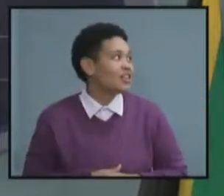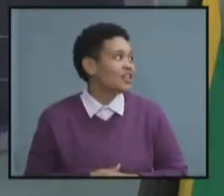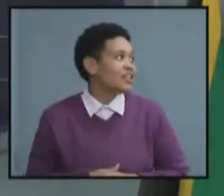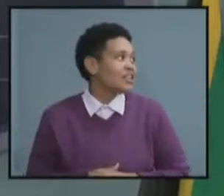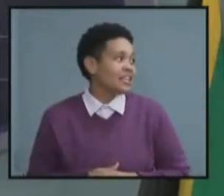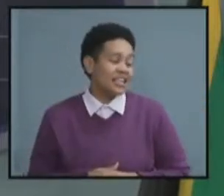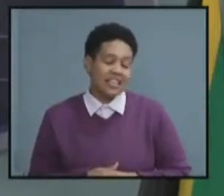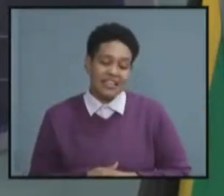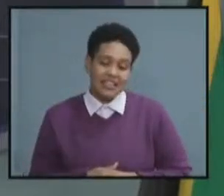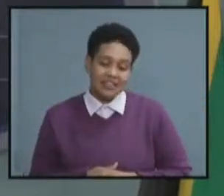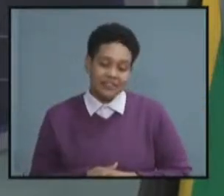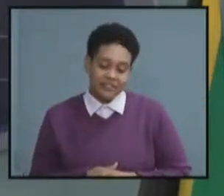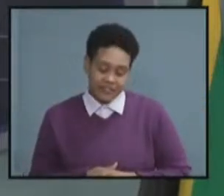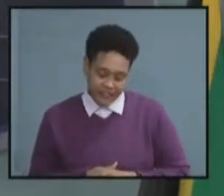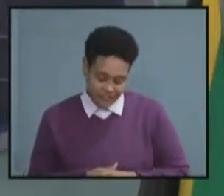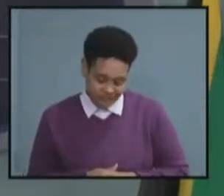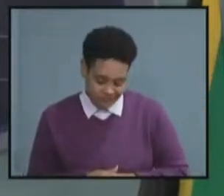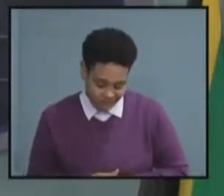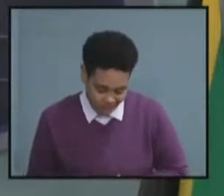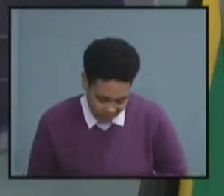if we were to be,